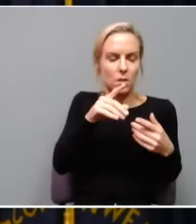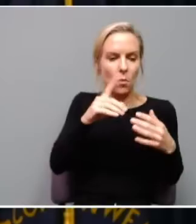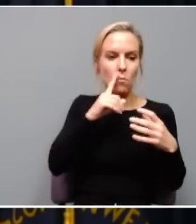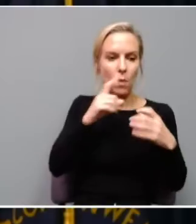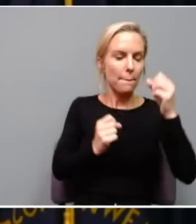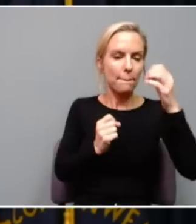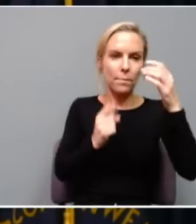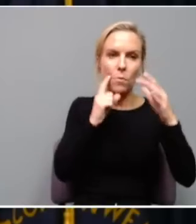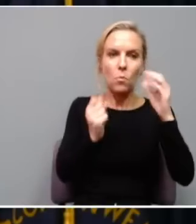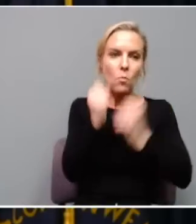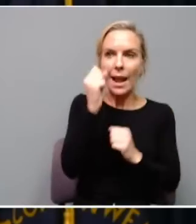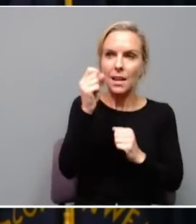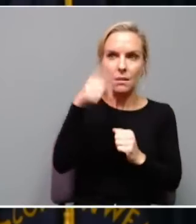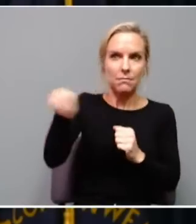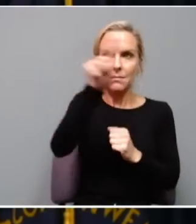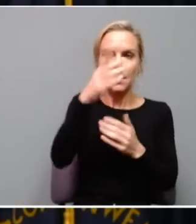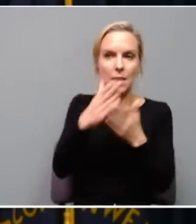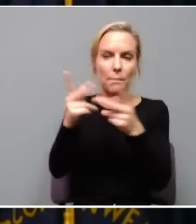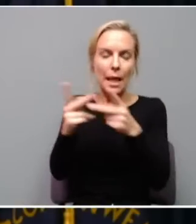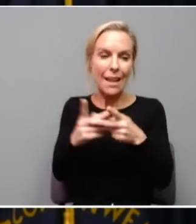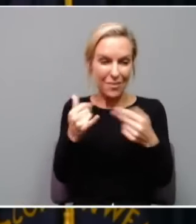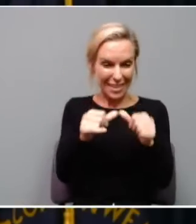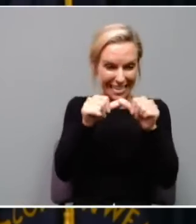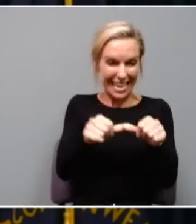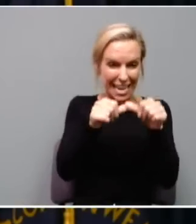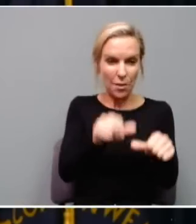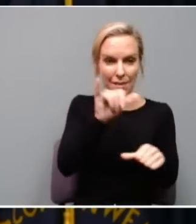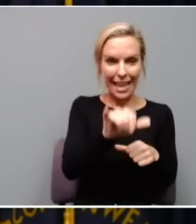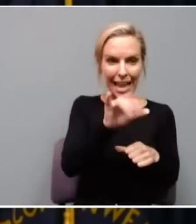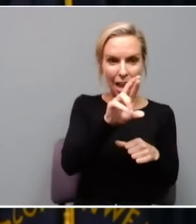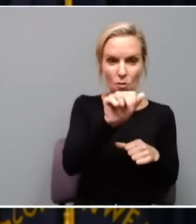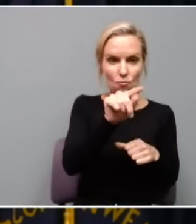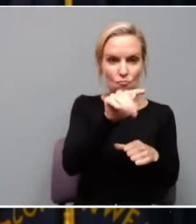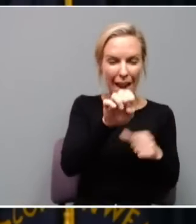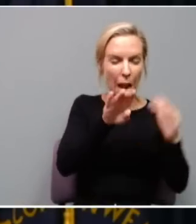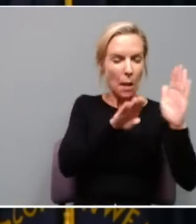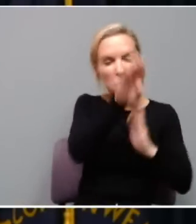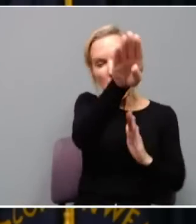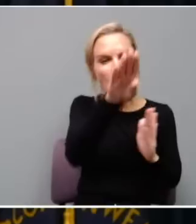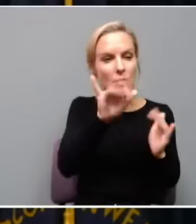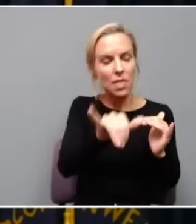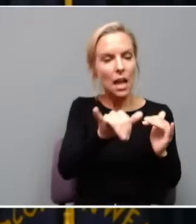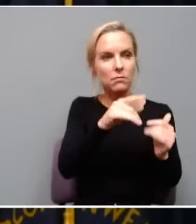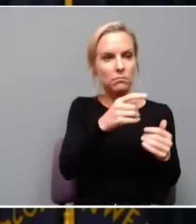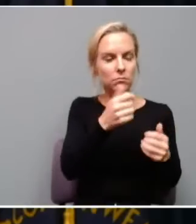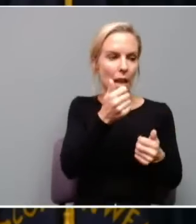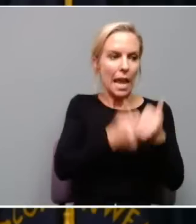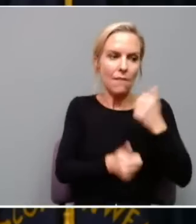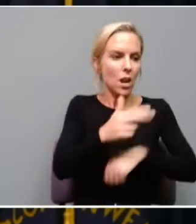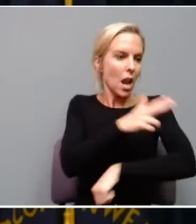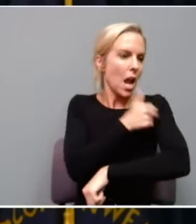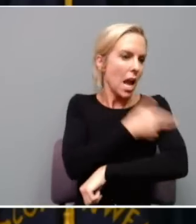at the rate that it was, every single hospital would be overrun. We would be turning people away